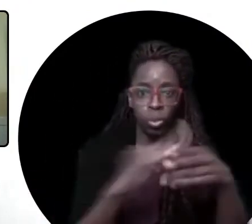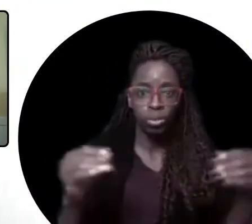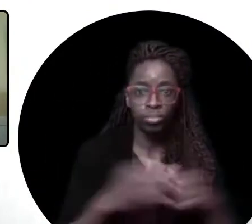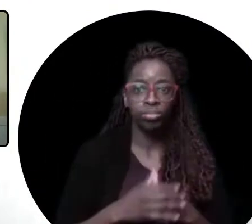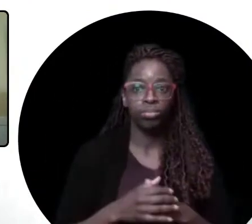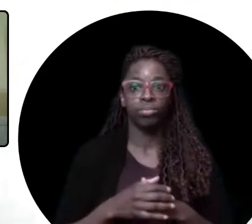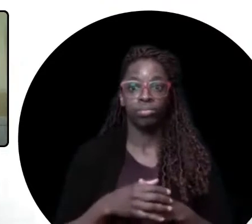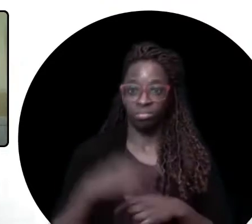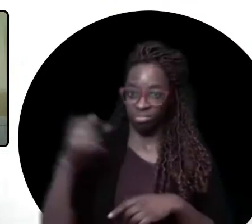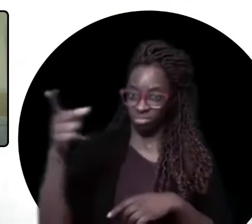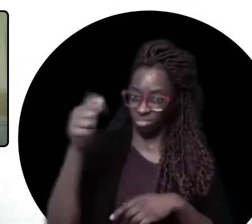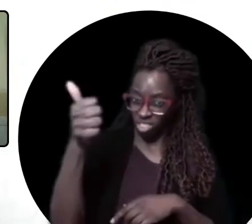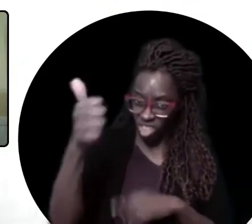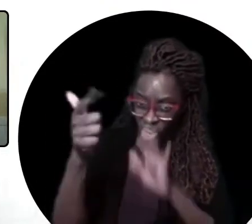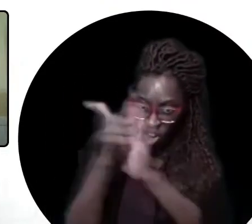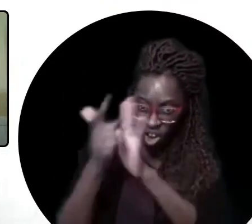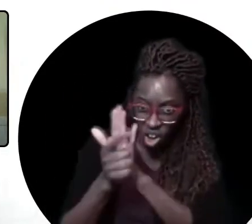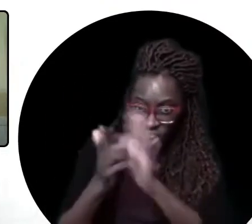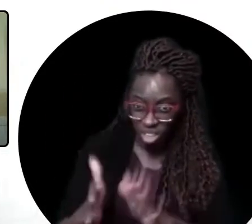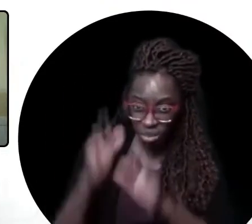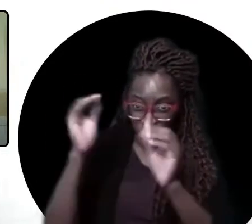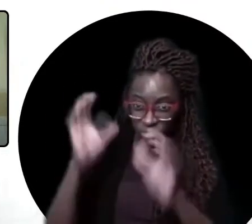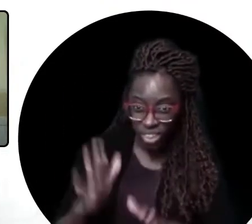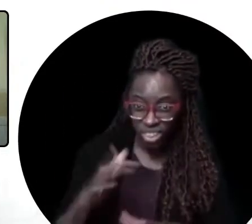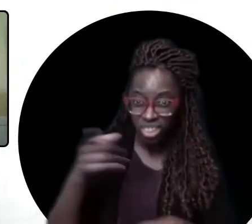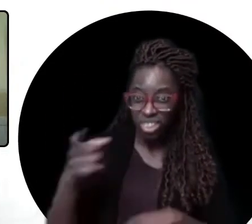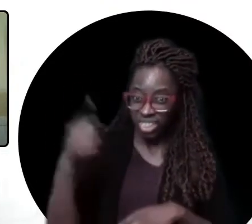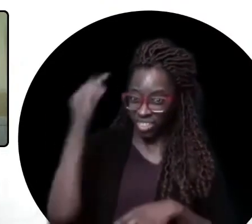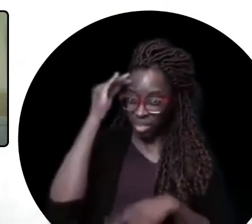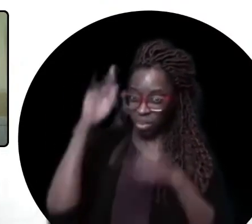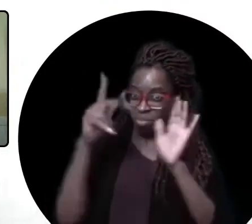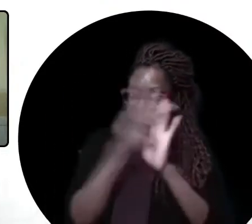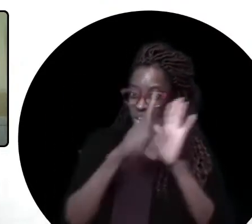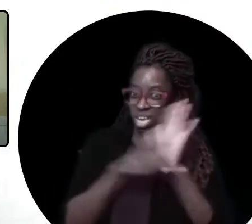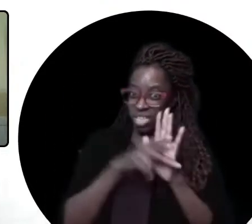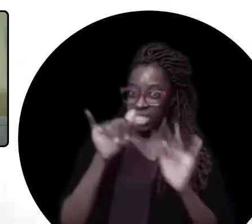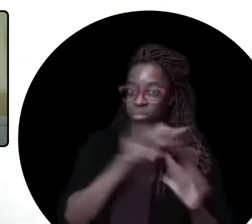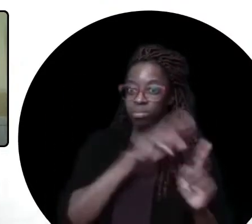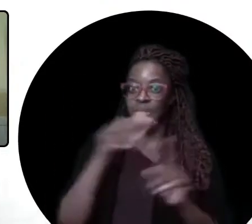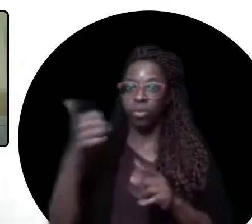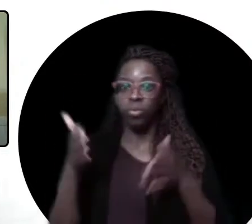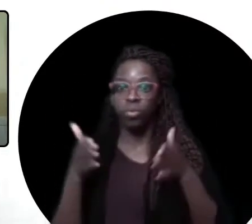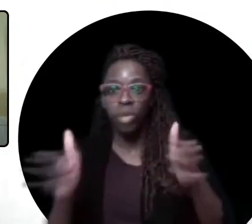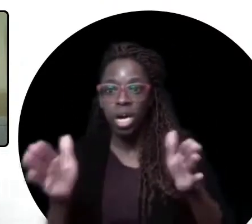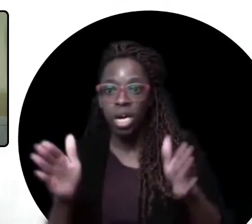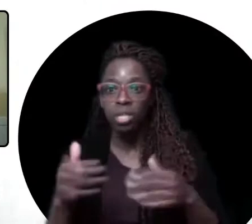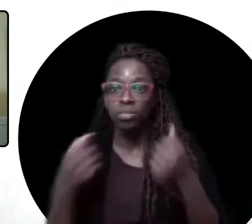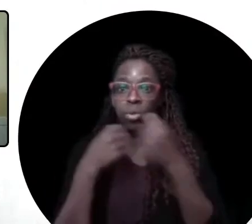in which borders get created, right, through the law, right through,